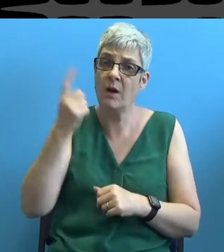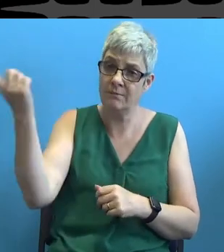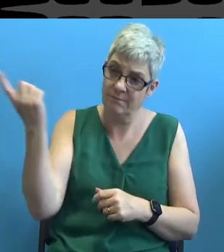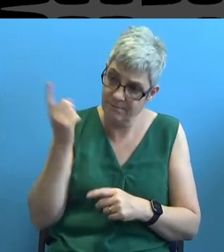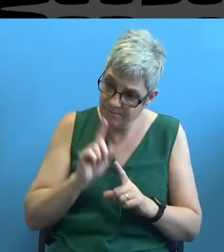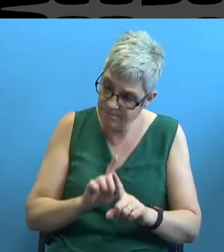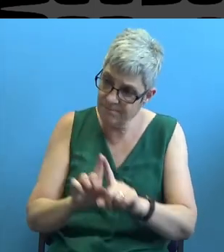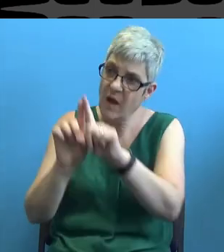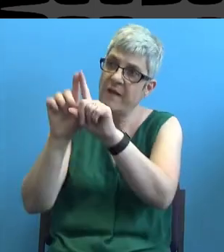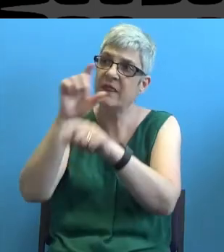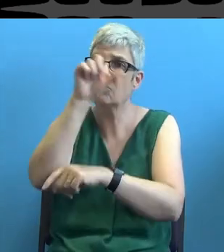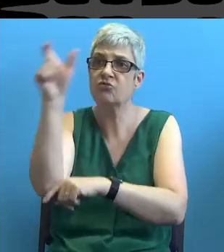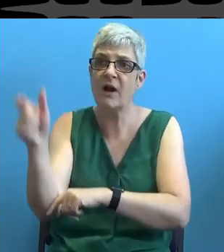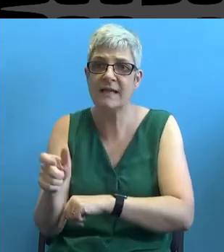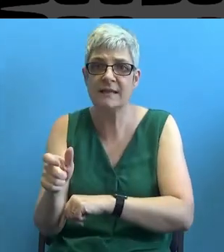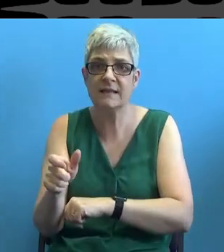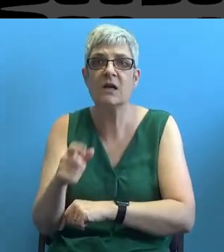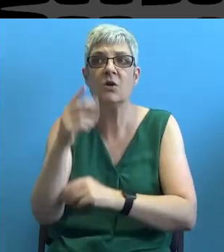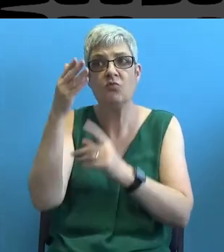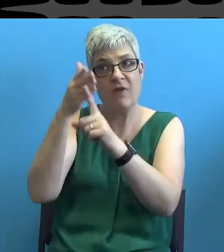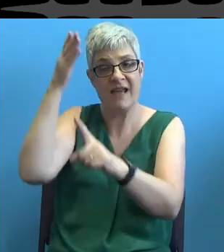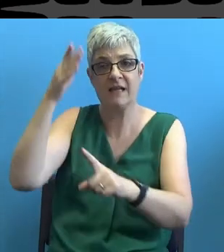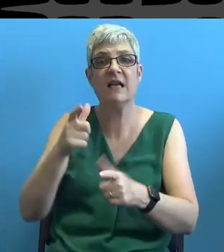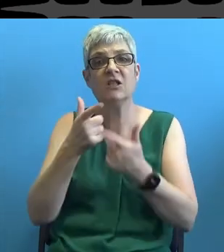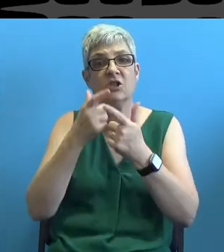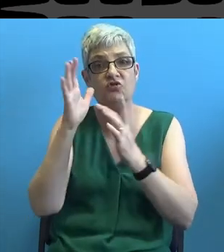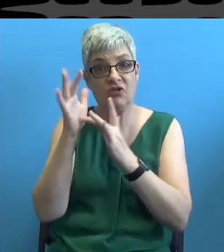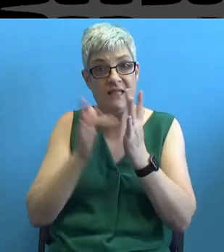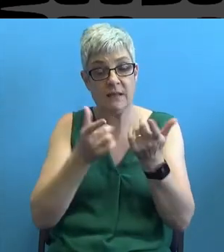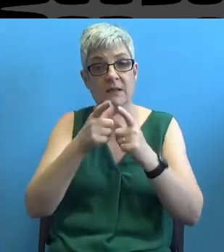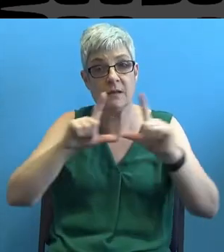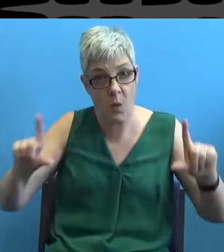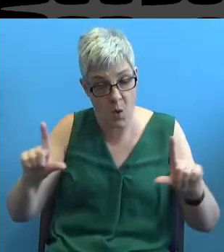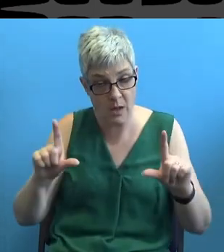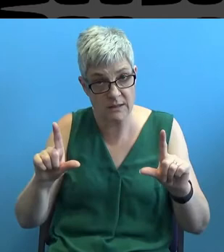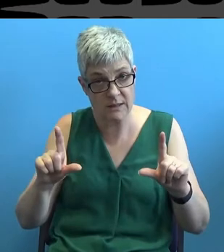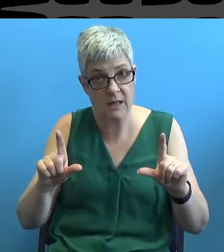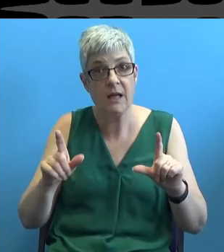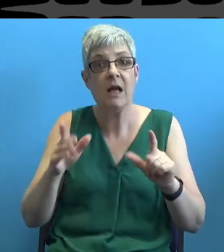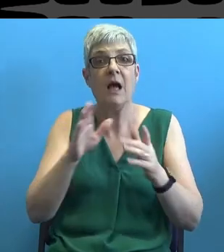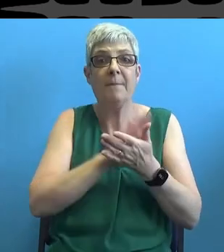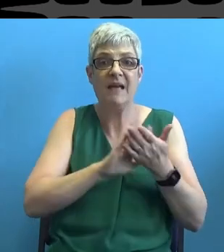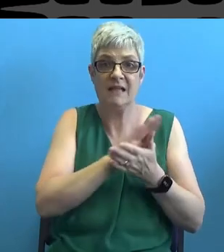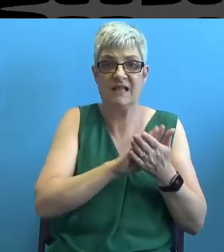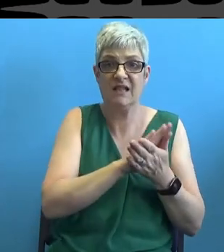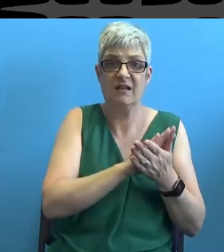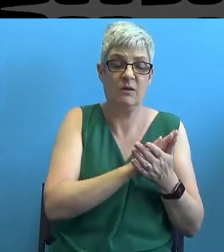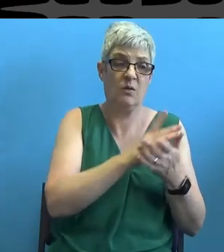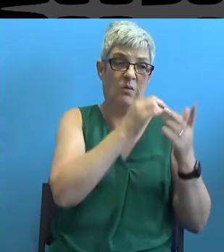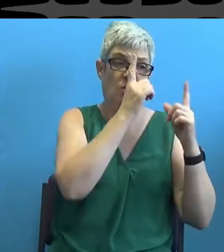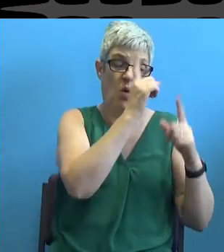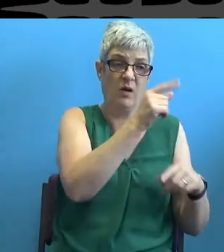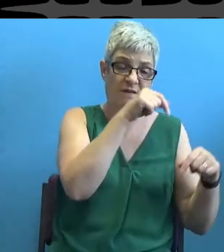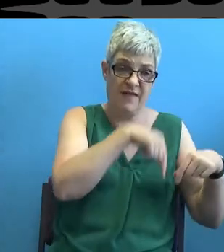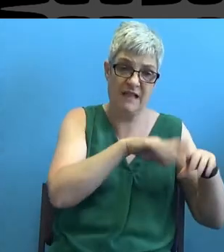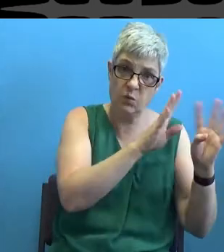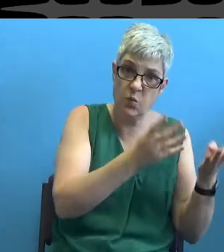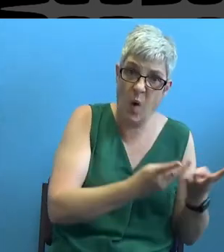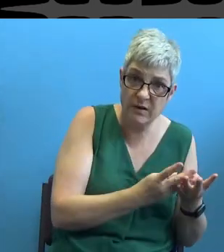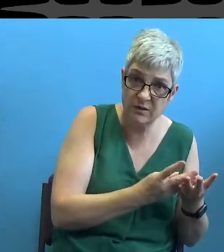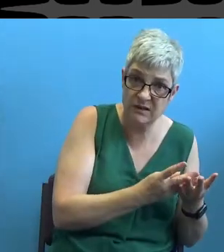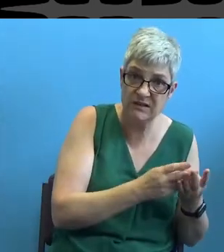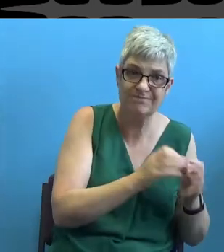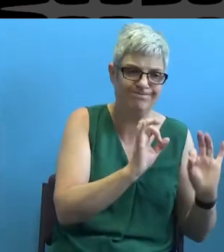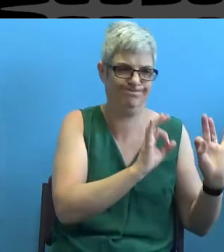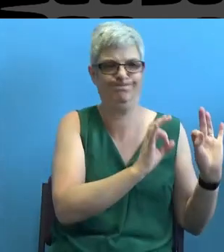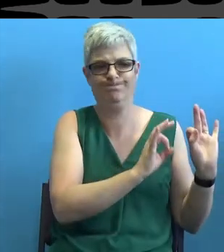who recognizes that Jesus is Lord, does so despite the efforts of the God of this world, verse 4. And it's only because